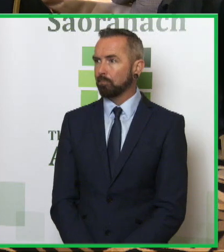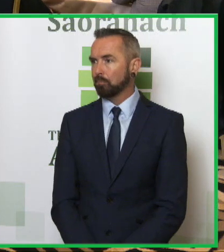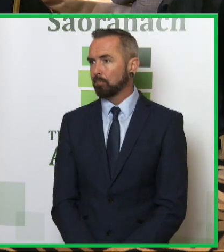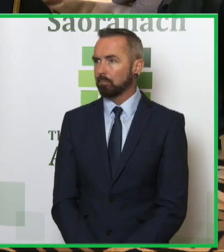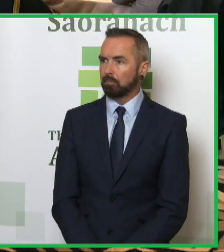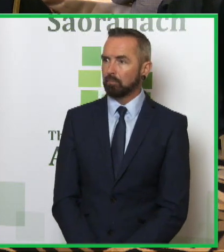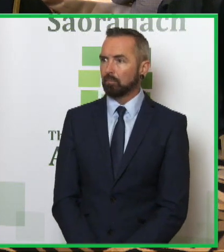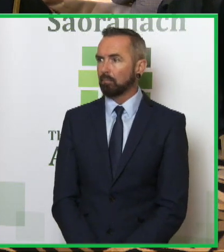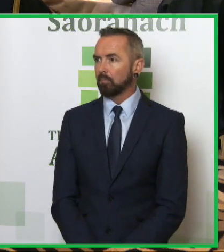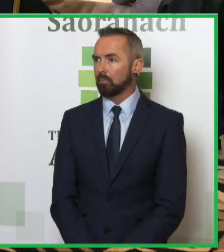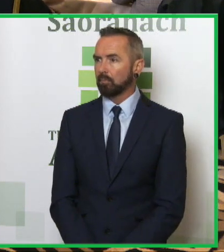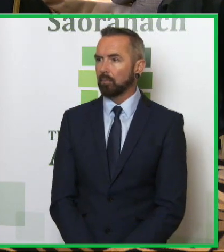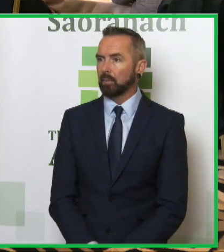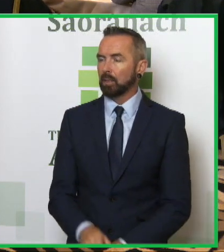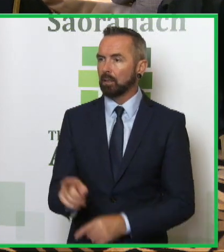doesn't stand.